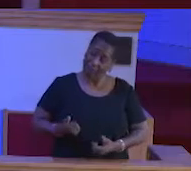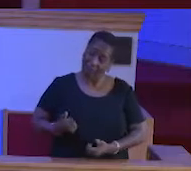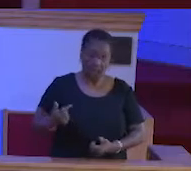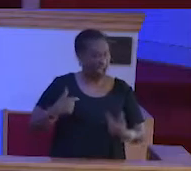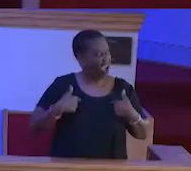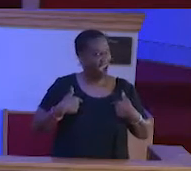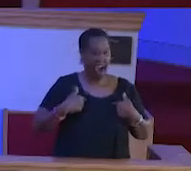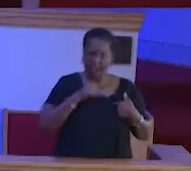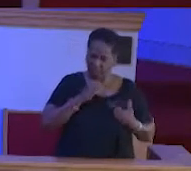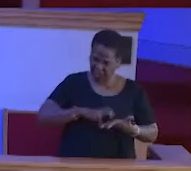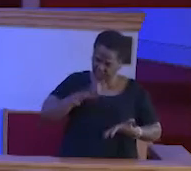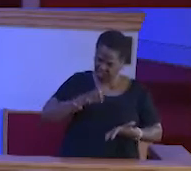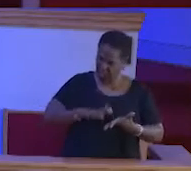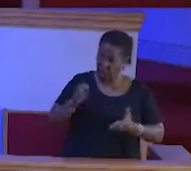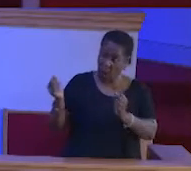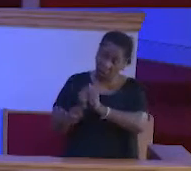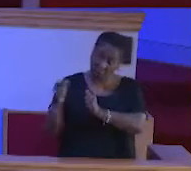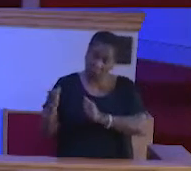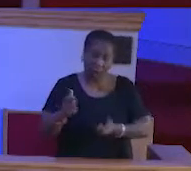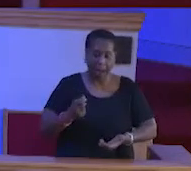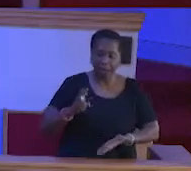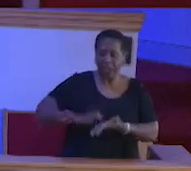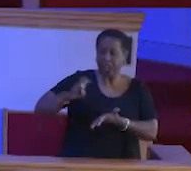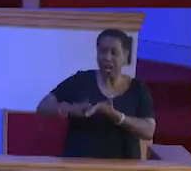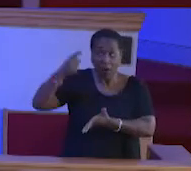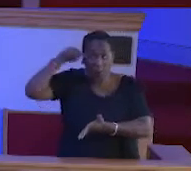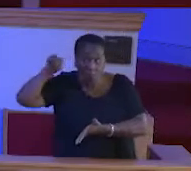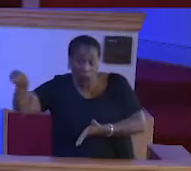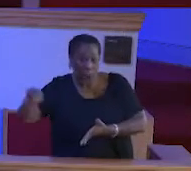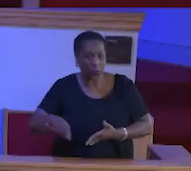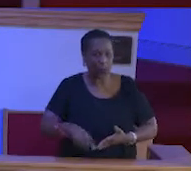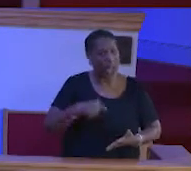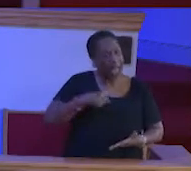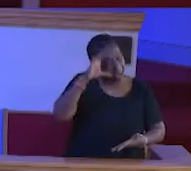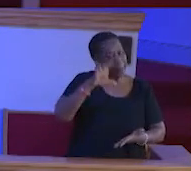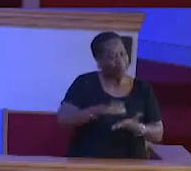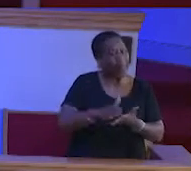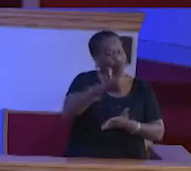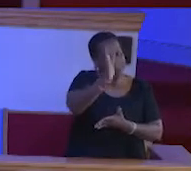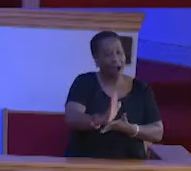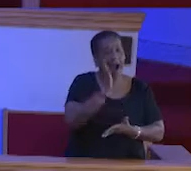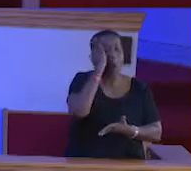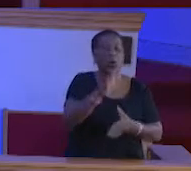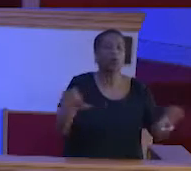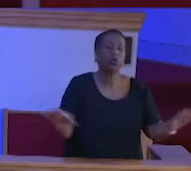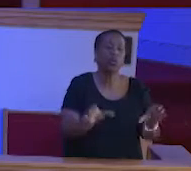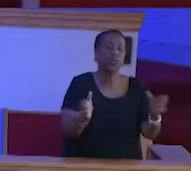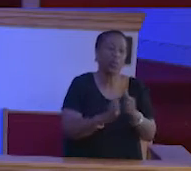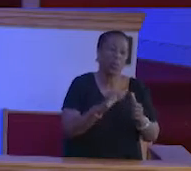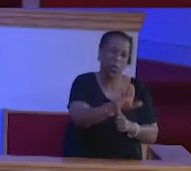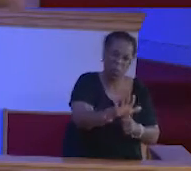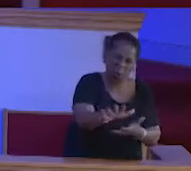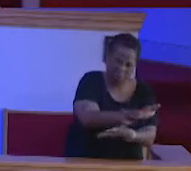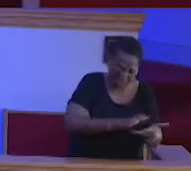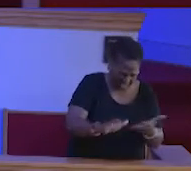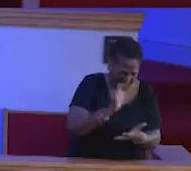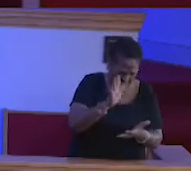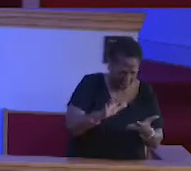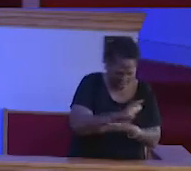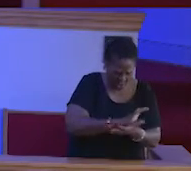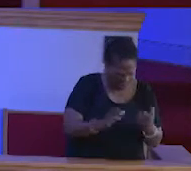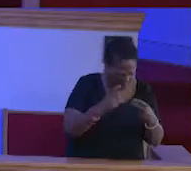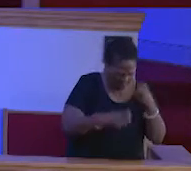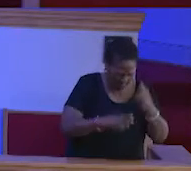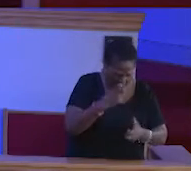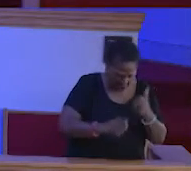I'm not only going to shout with you, but I'm going to shout for you. Because I believe God is going to do something with your mess, with your predicament,